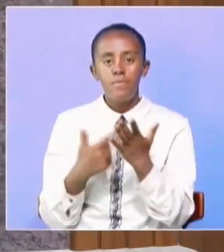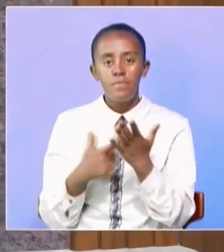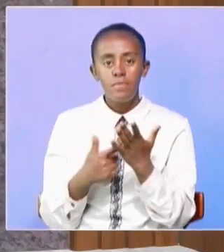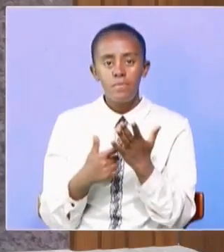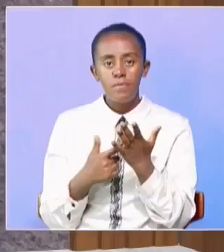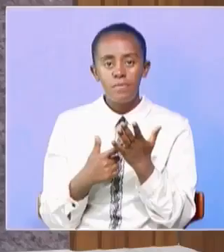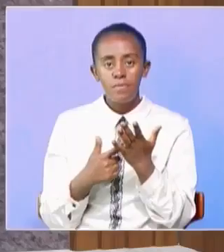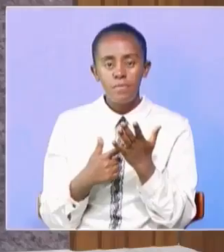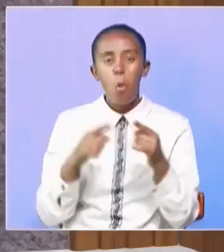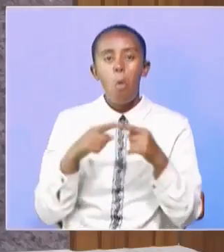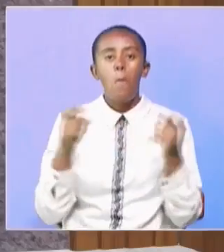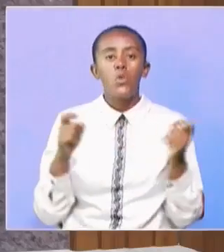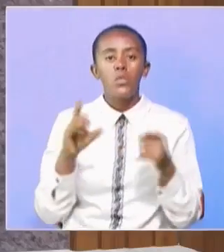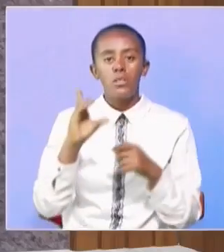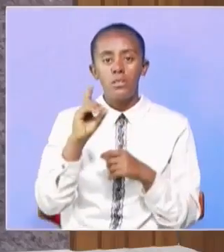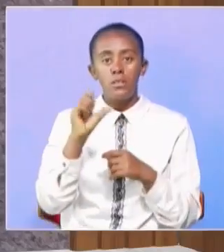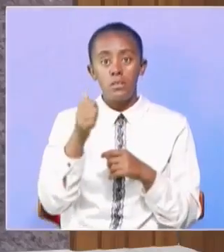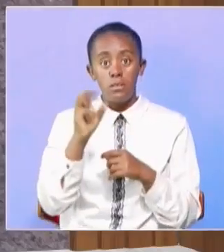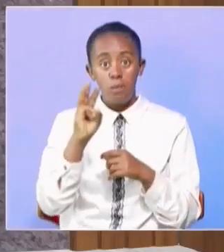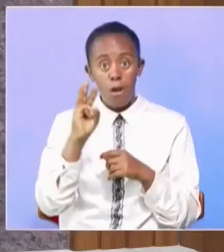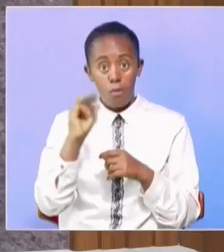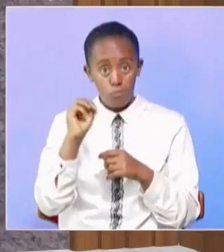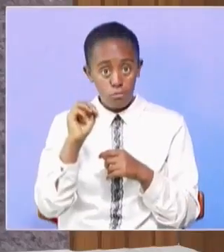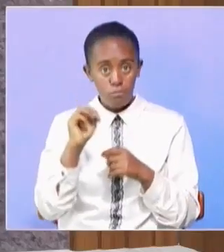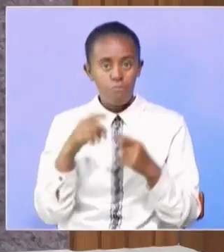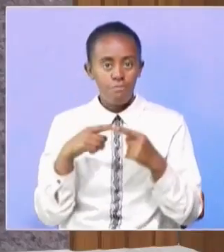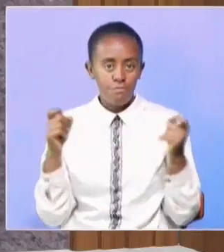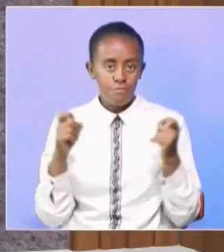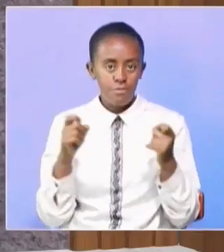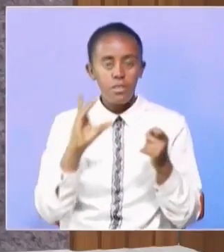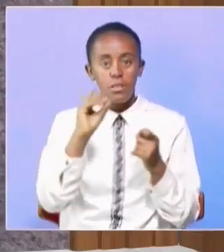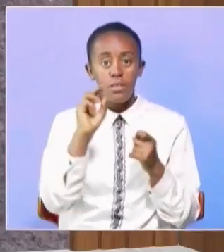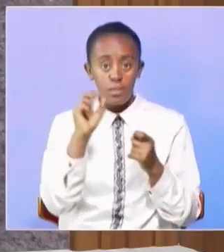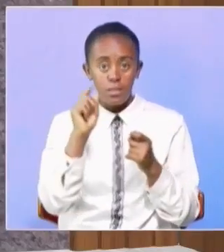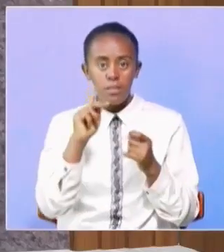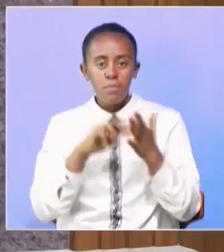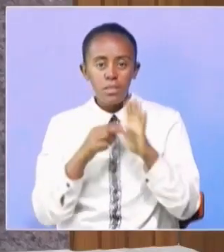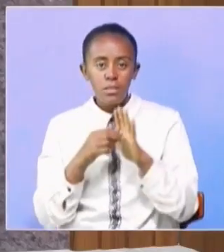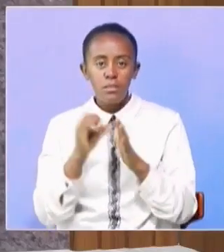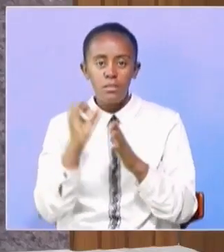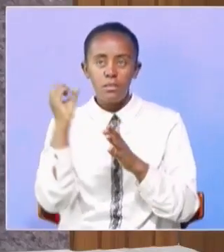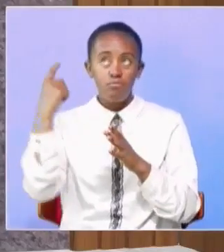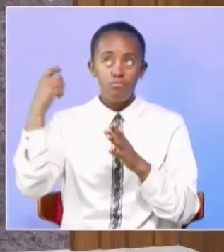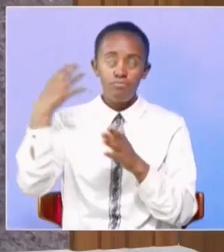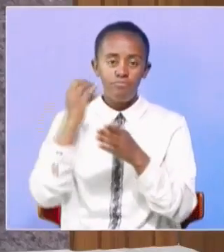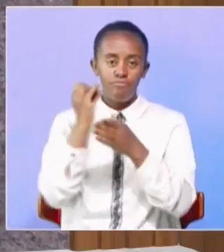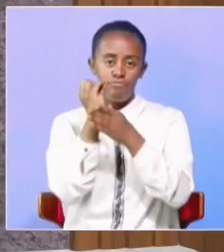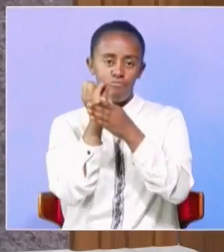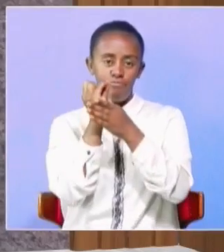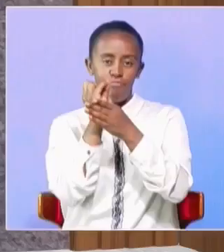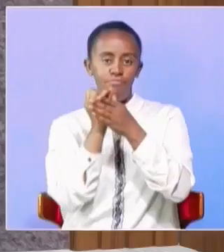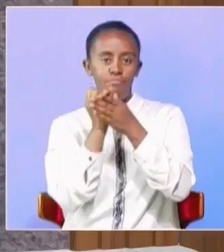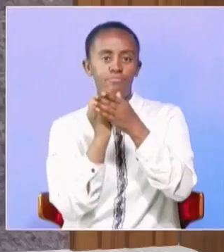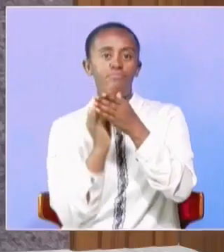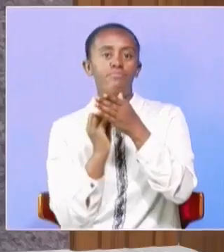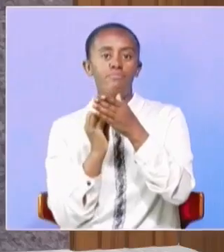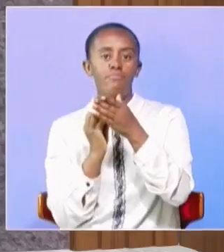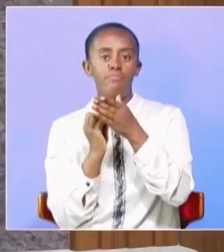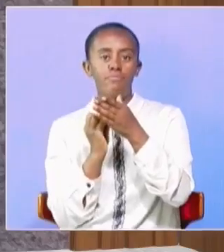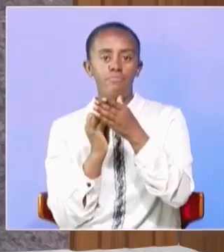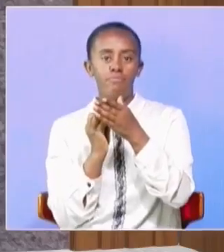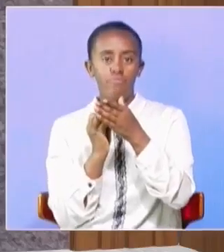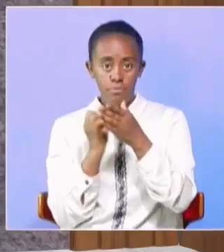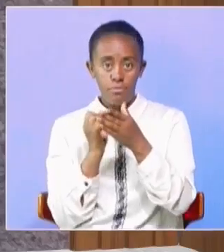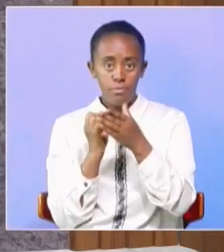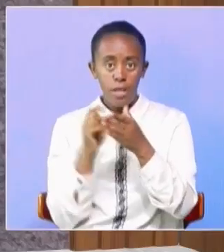Dawn is the opposite of dusk. Dusk, we said, is the time after, right immediately after the sun